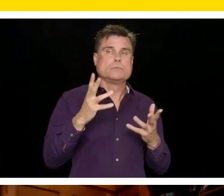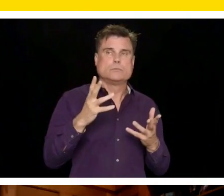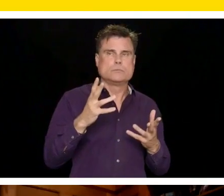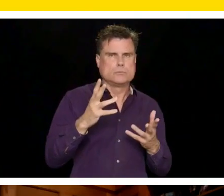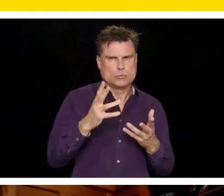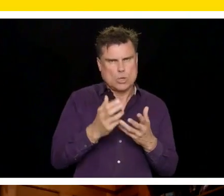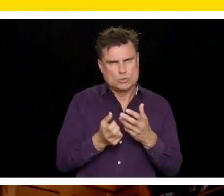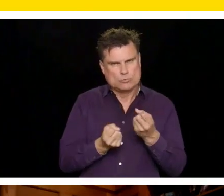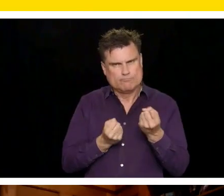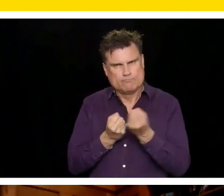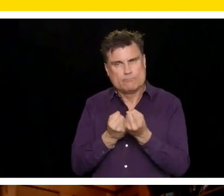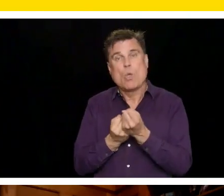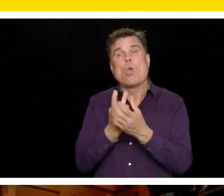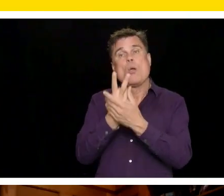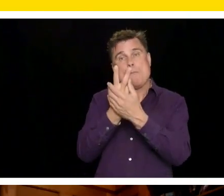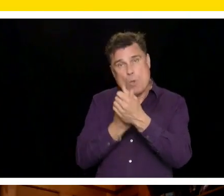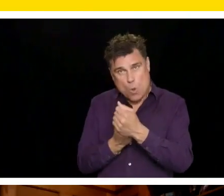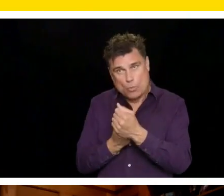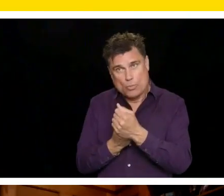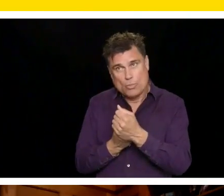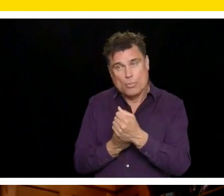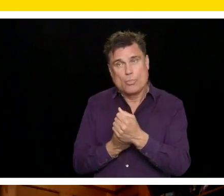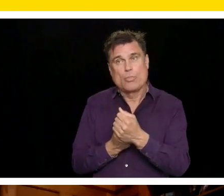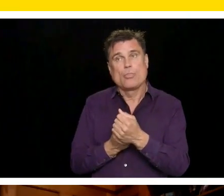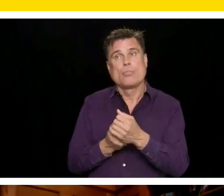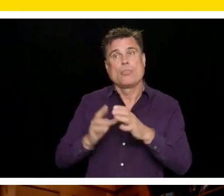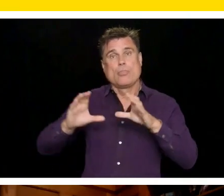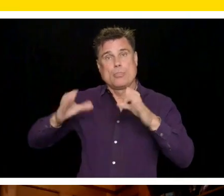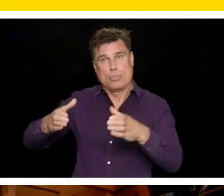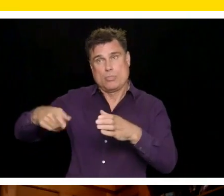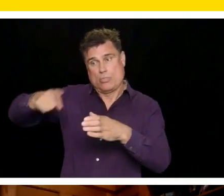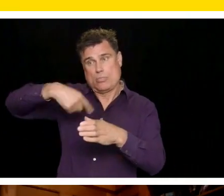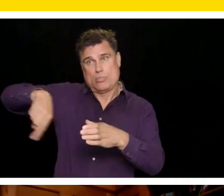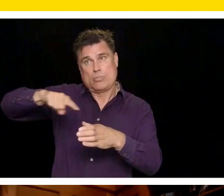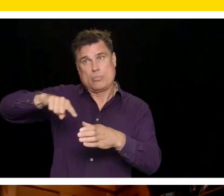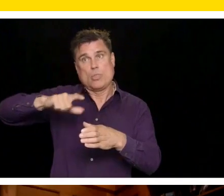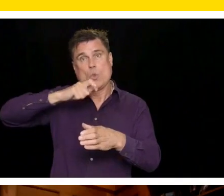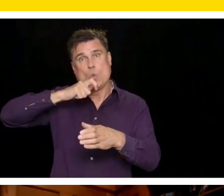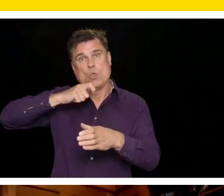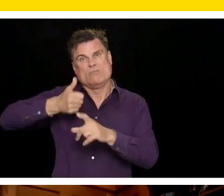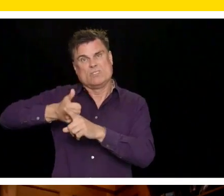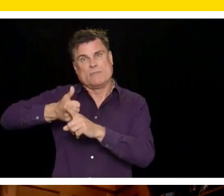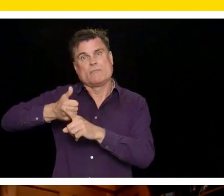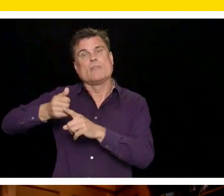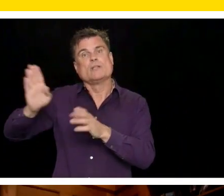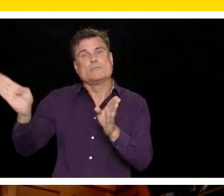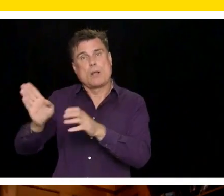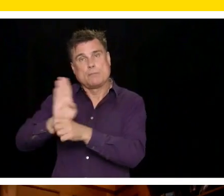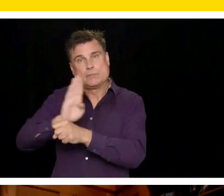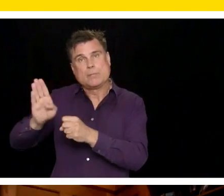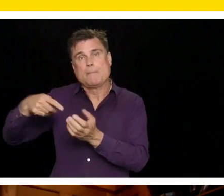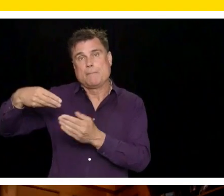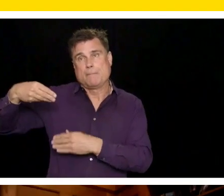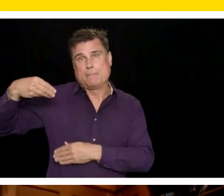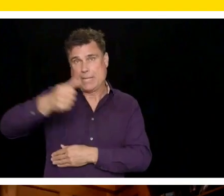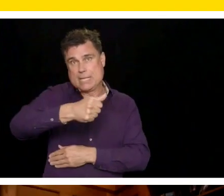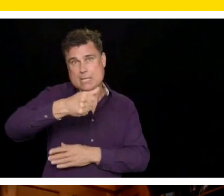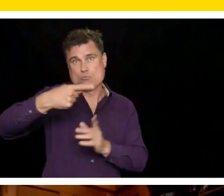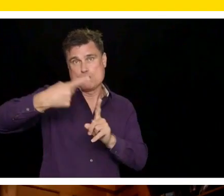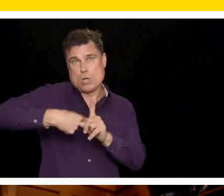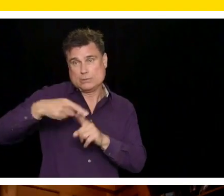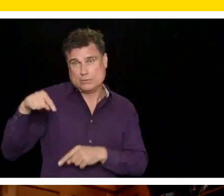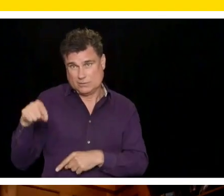So we're there to advocate on both of their behalf. I just want you to know too that we at Small Business BC are a small business